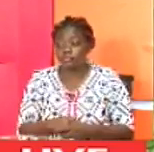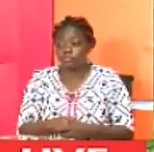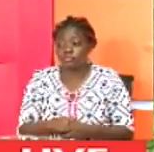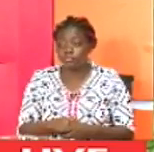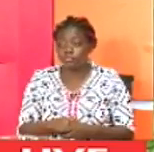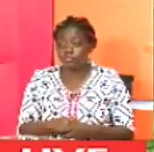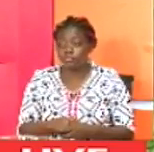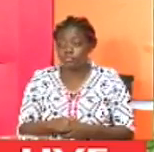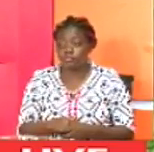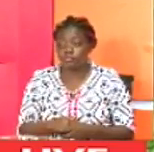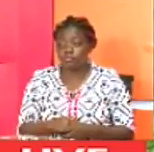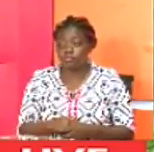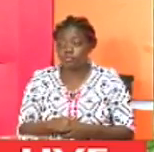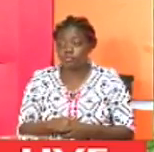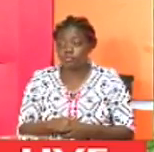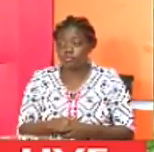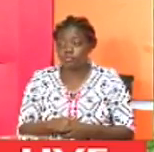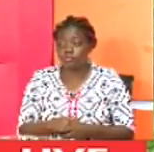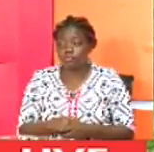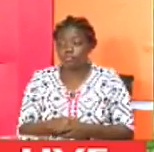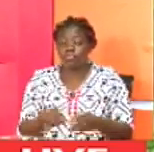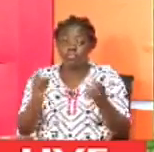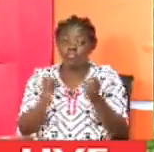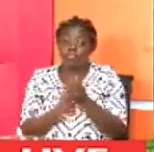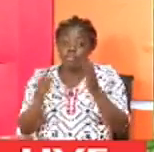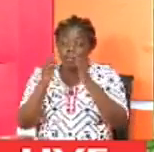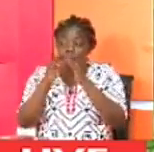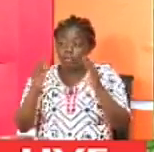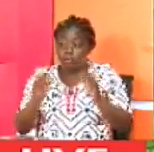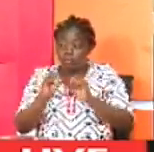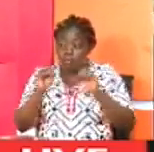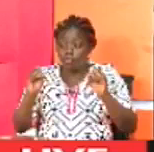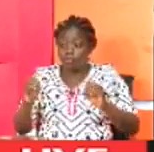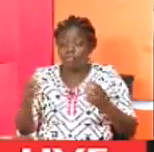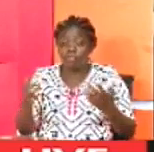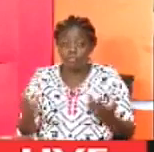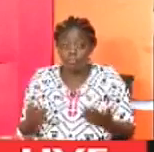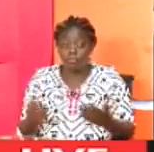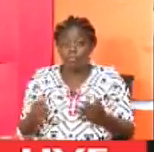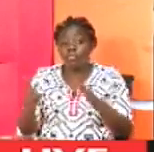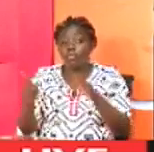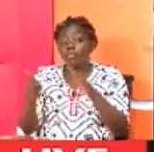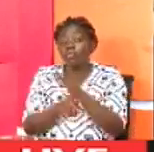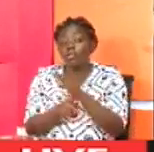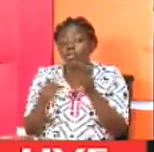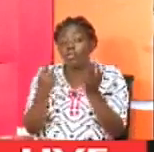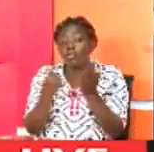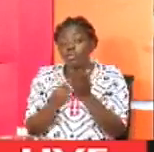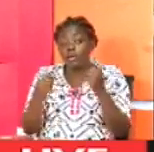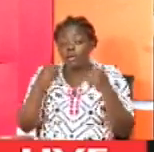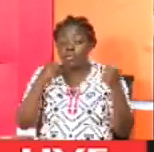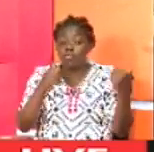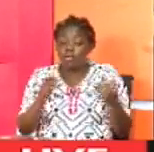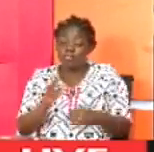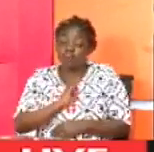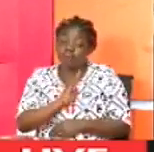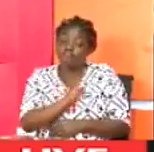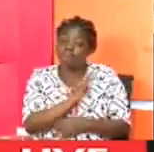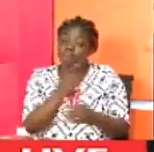Mwabiri. Our tufunye bwenkanya mubali botatuukiridde. Abeeyoka akulira Uganda Tourism Board Jaguro Nadi ategeeza